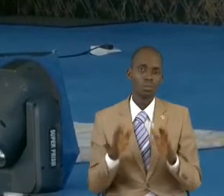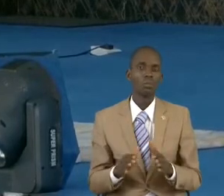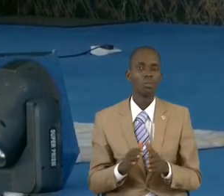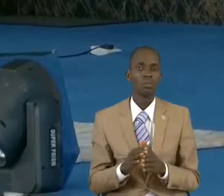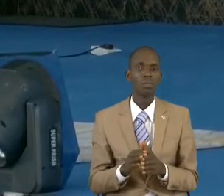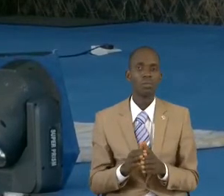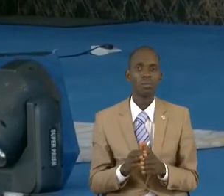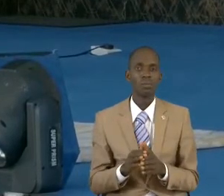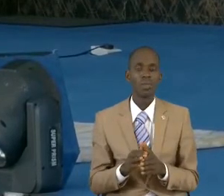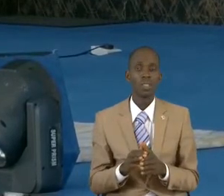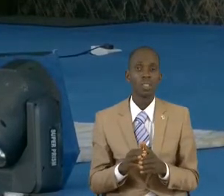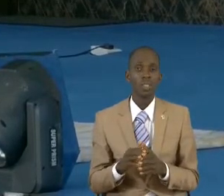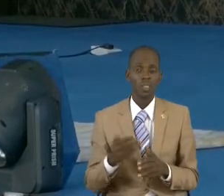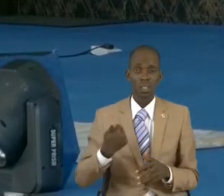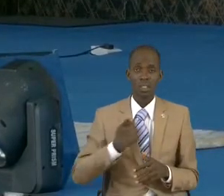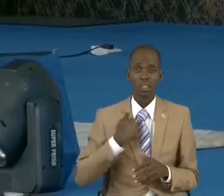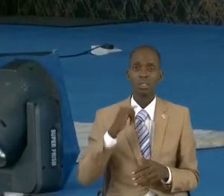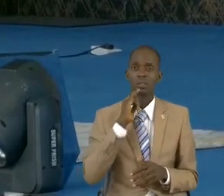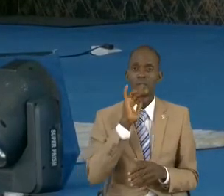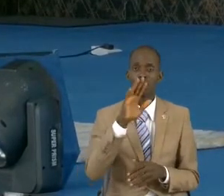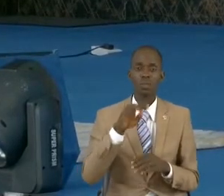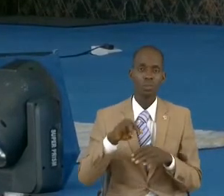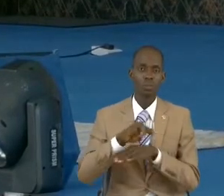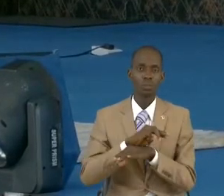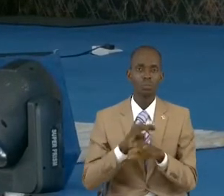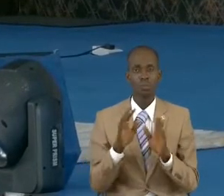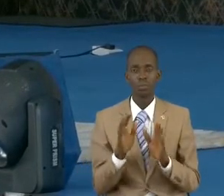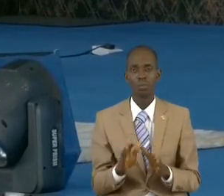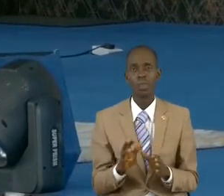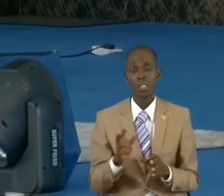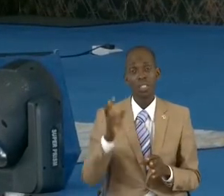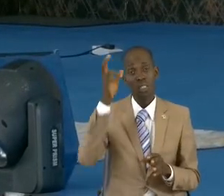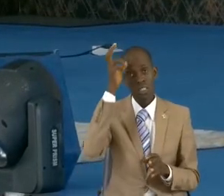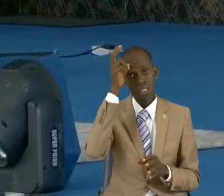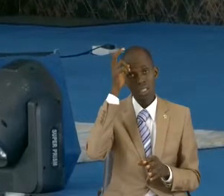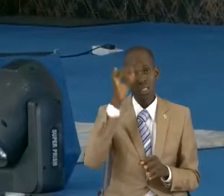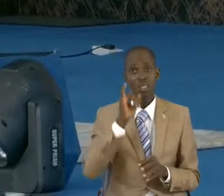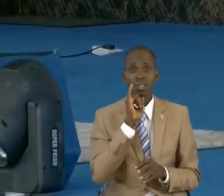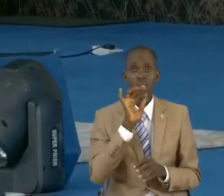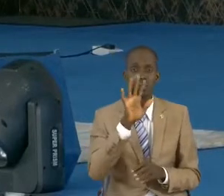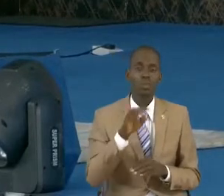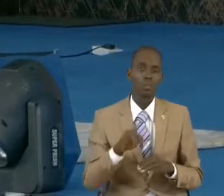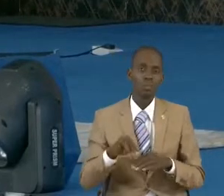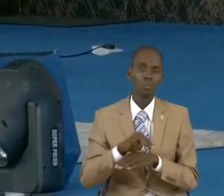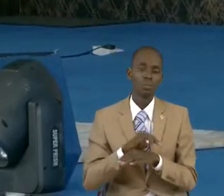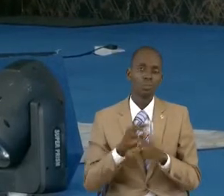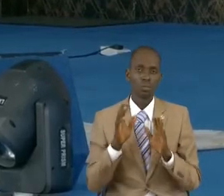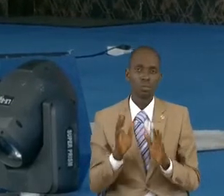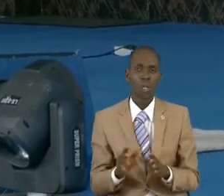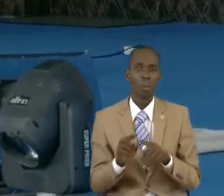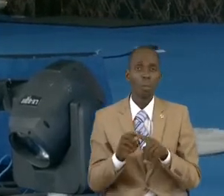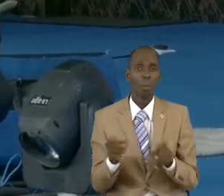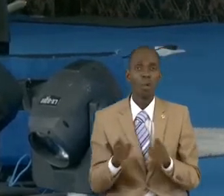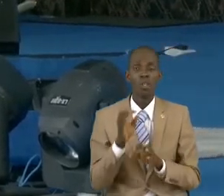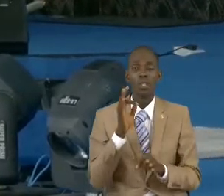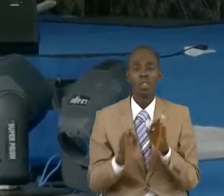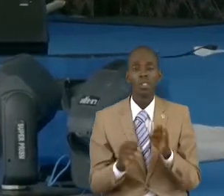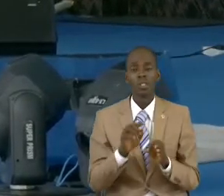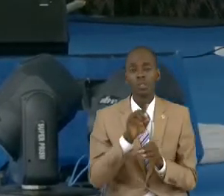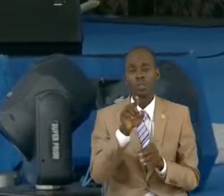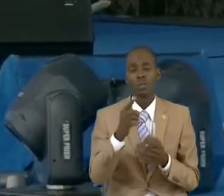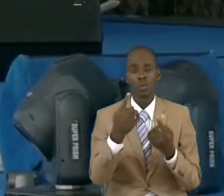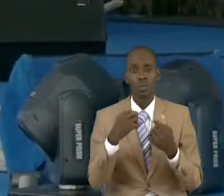Self is your master. Satan is your master. But when you come to Christ and